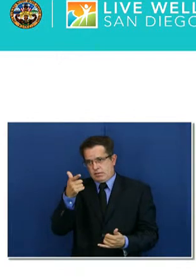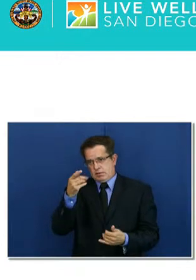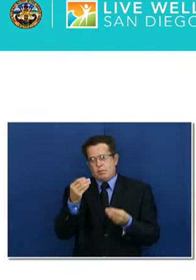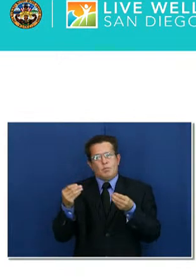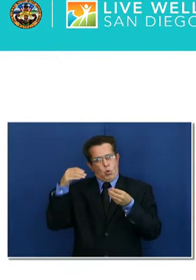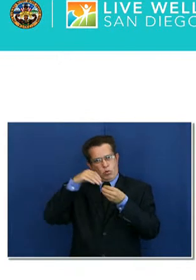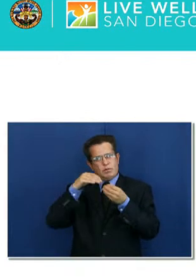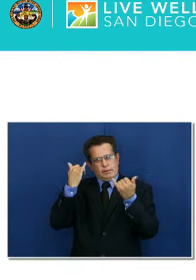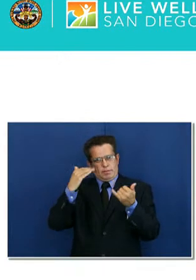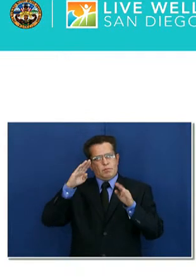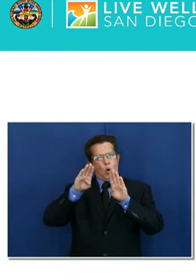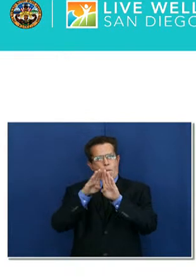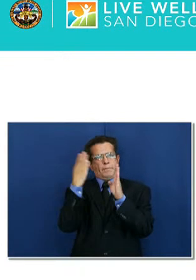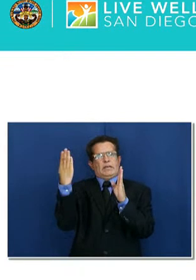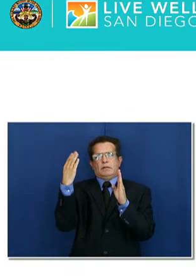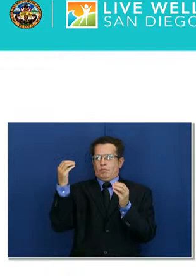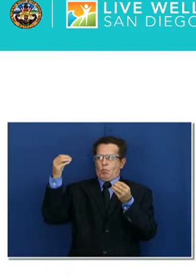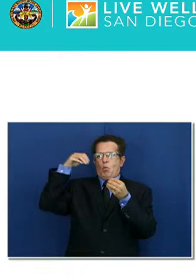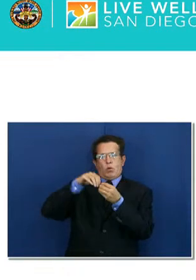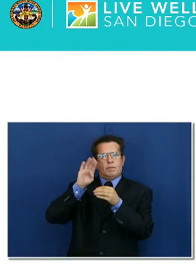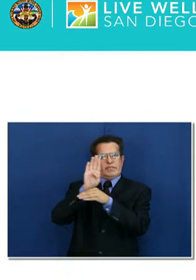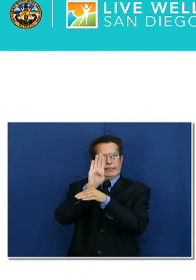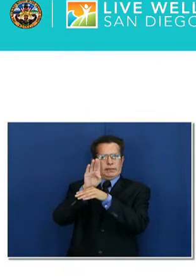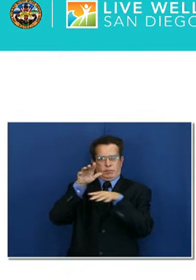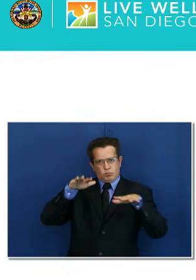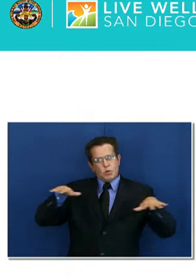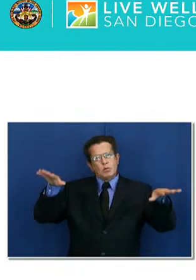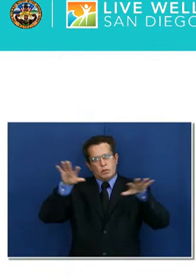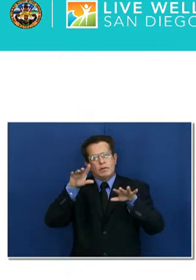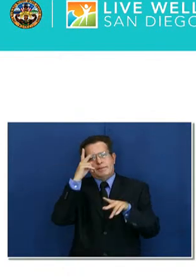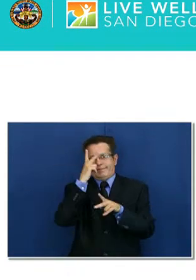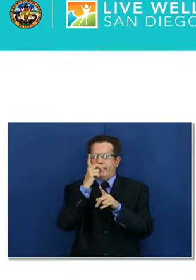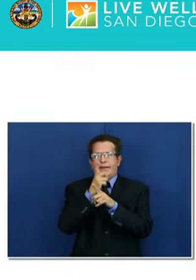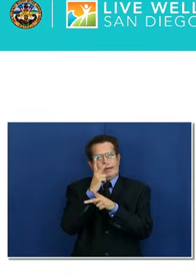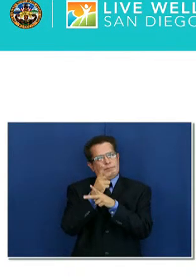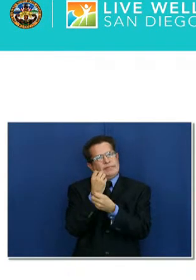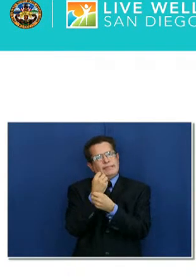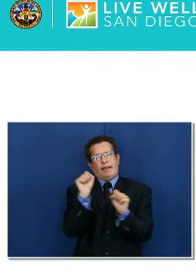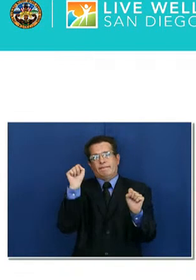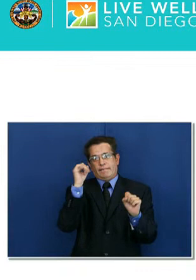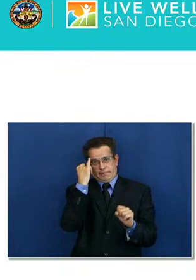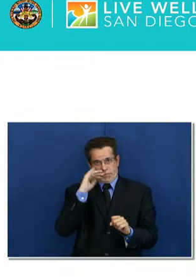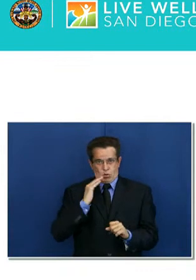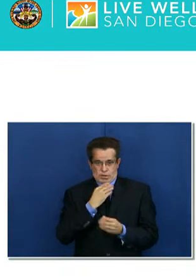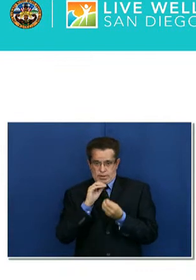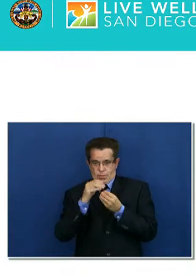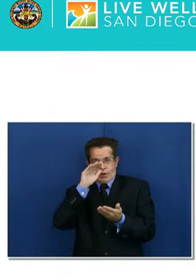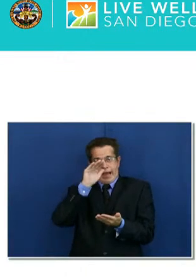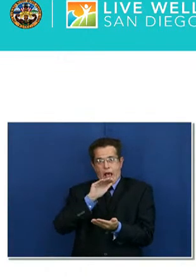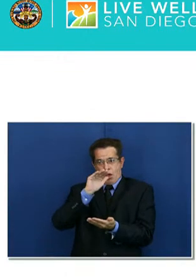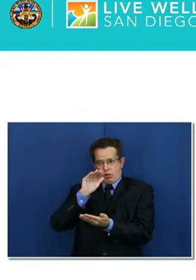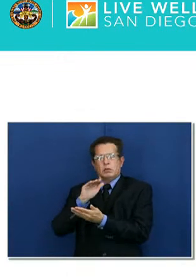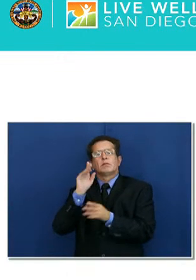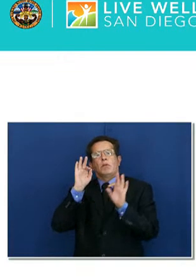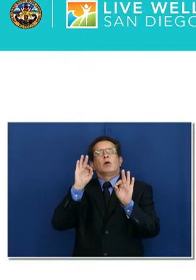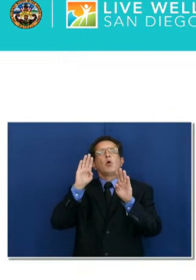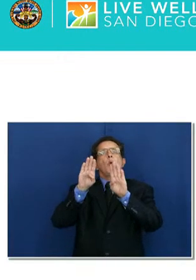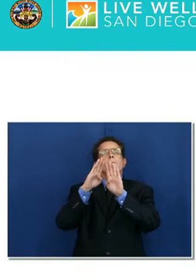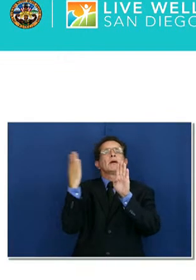more sectors open, but we can only open more sectors safely if our case count